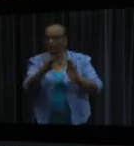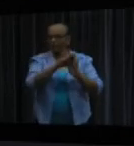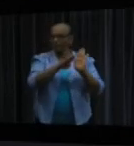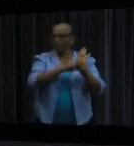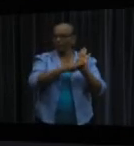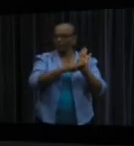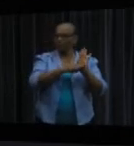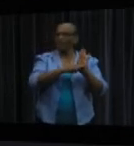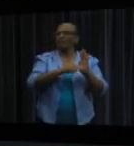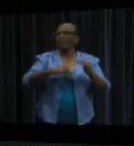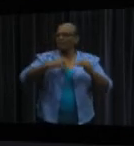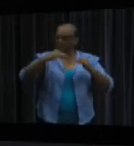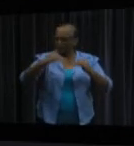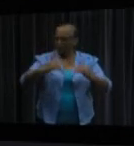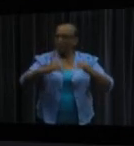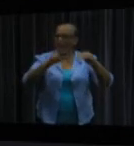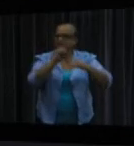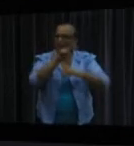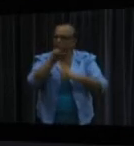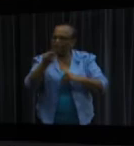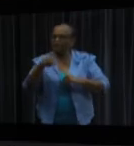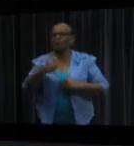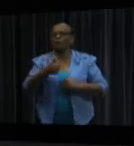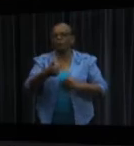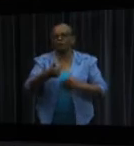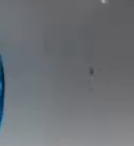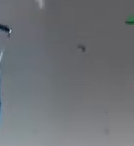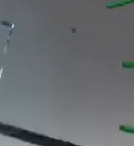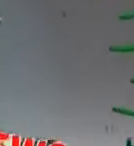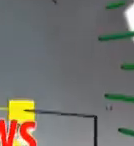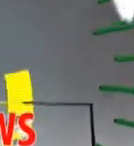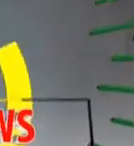then deployed to regularly inspect neighborhoods.